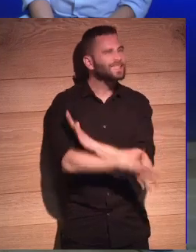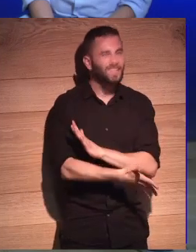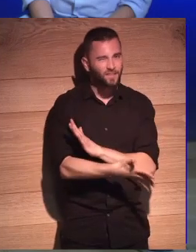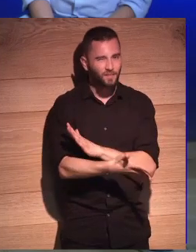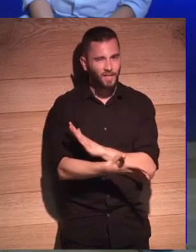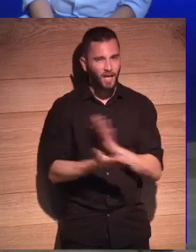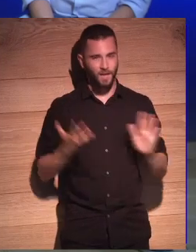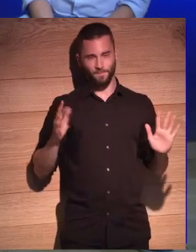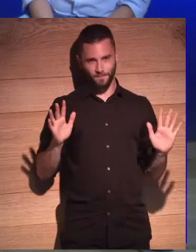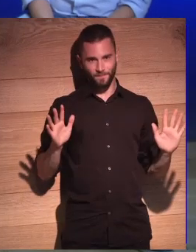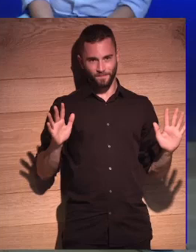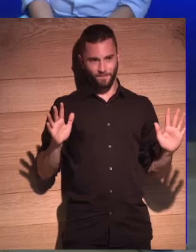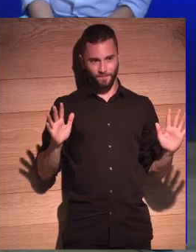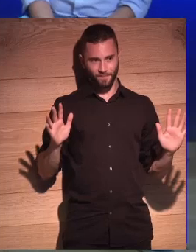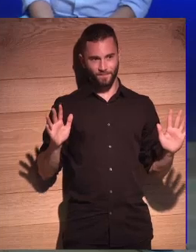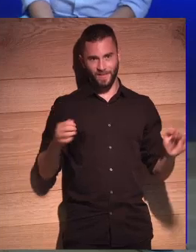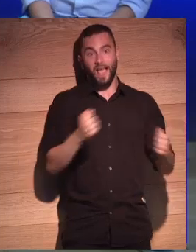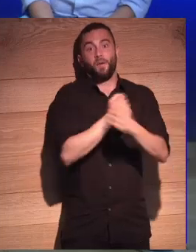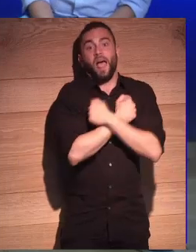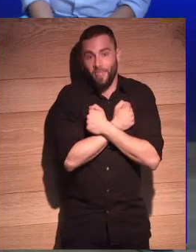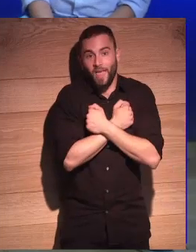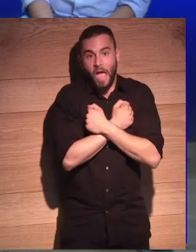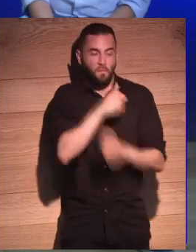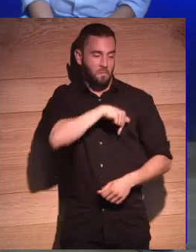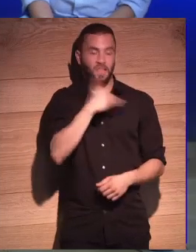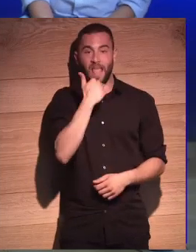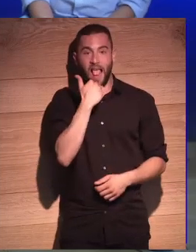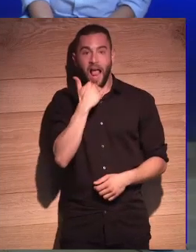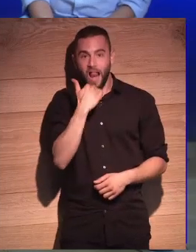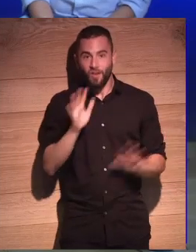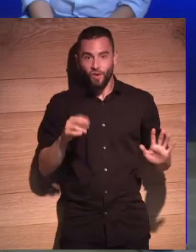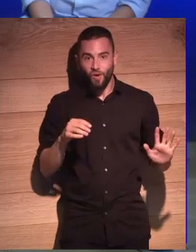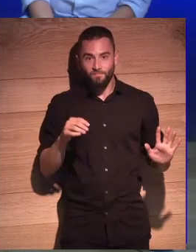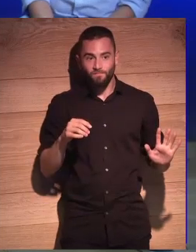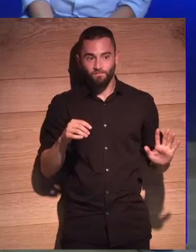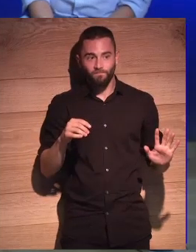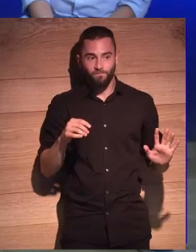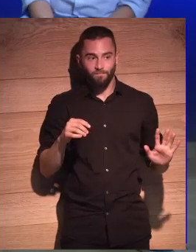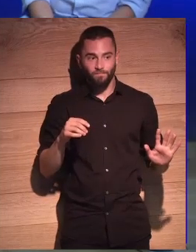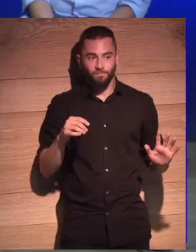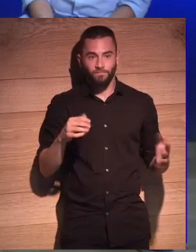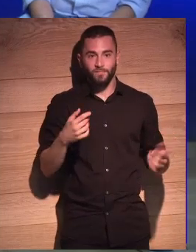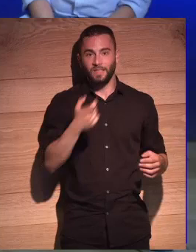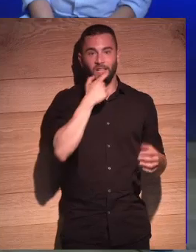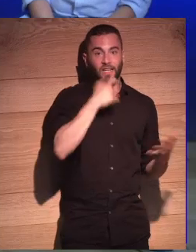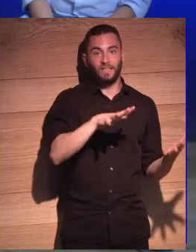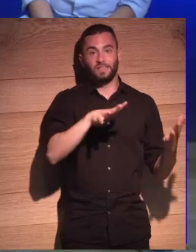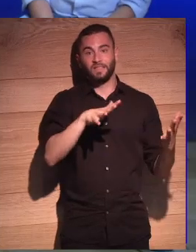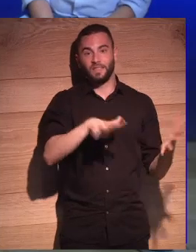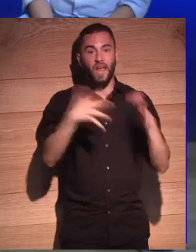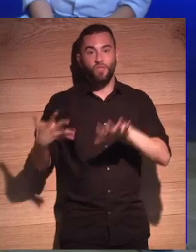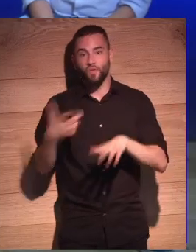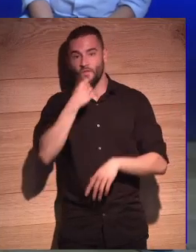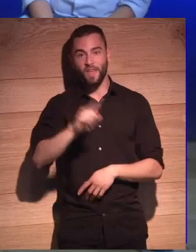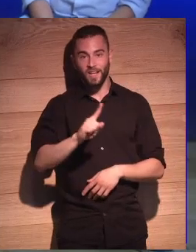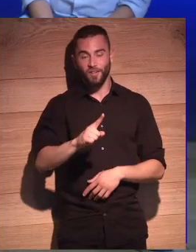talk about embracing technology, okay, when we embrace each other, it's something that really makes you